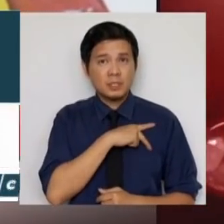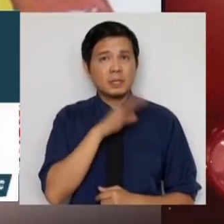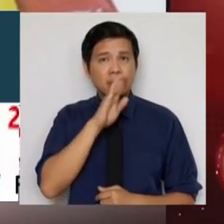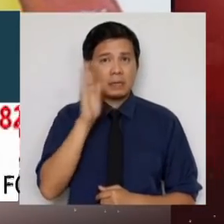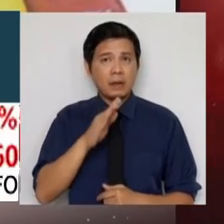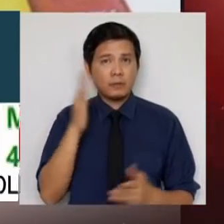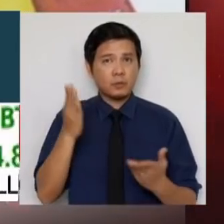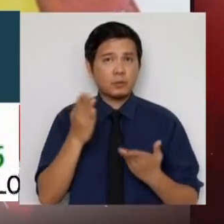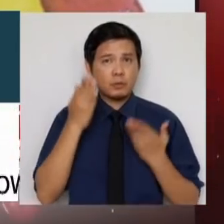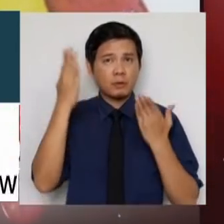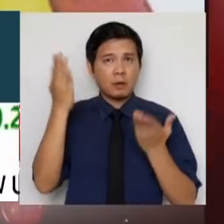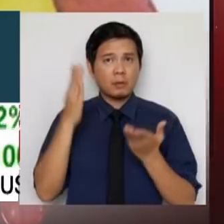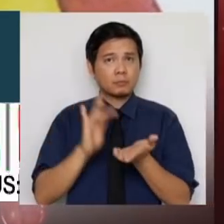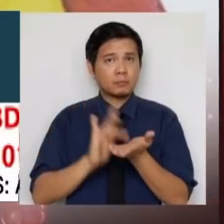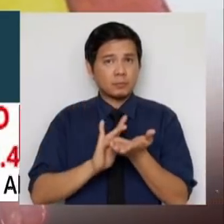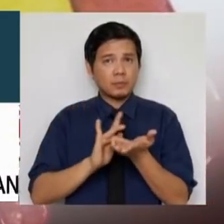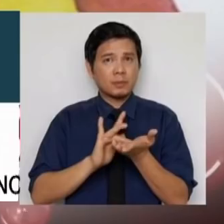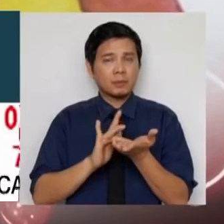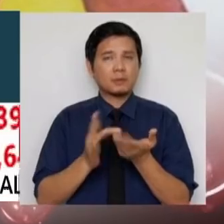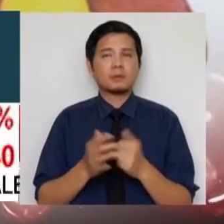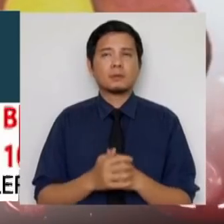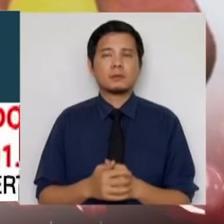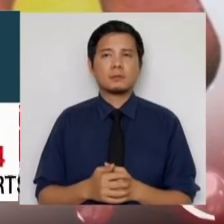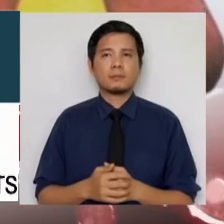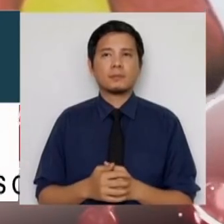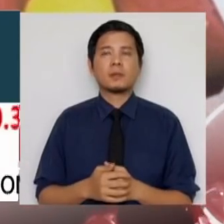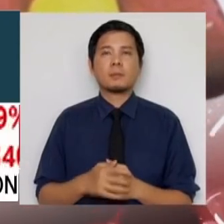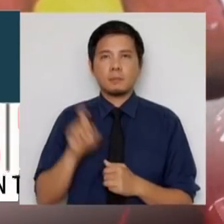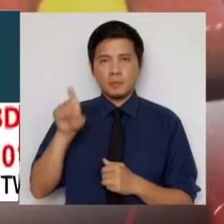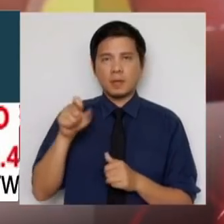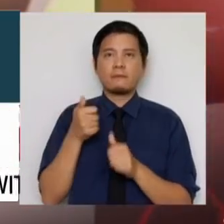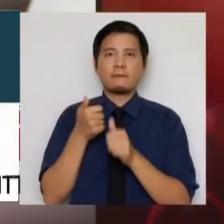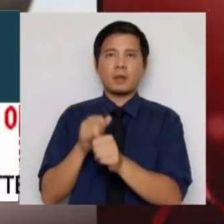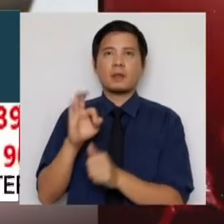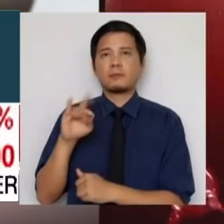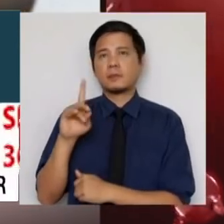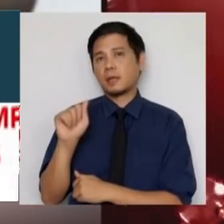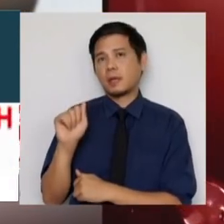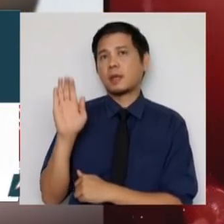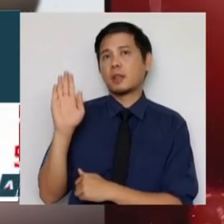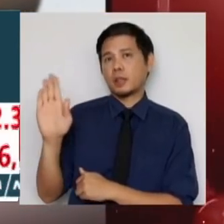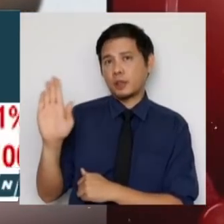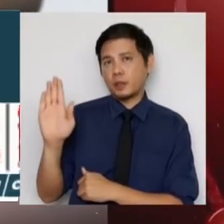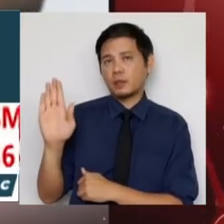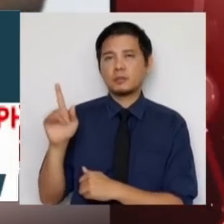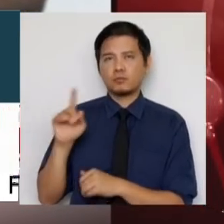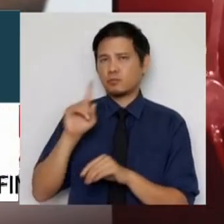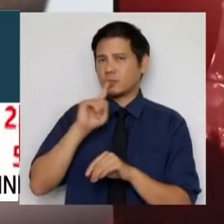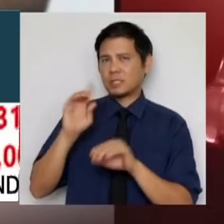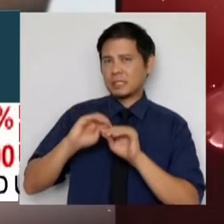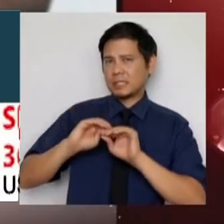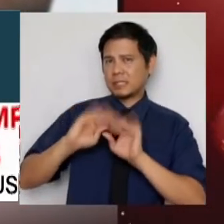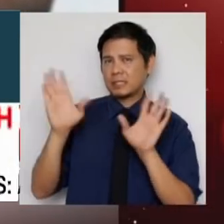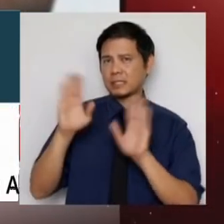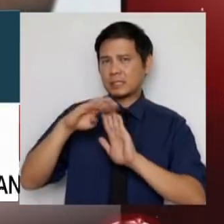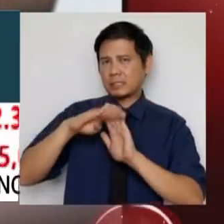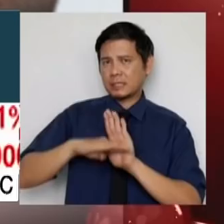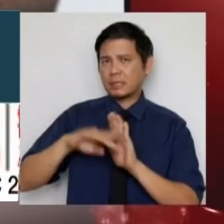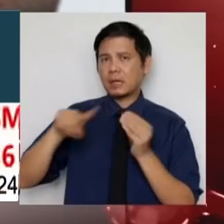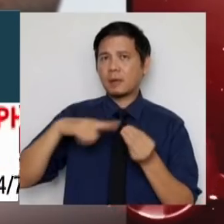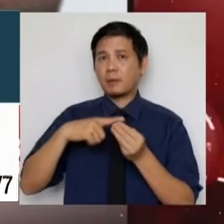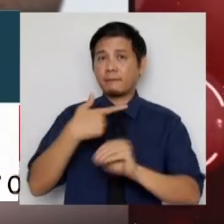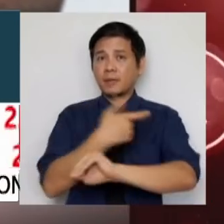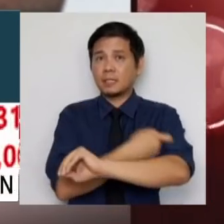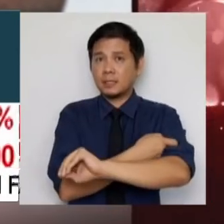drug that has not been approved by the FDA, which I think we've seen this very, very clearly when we were talking about the vaccines,